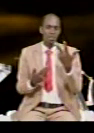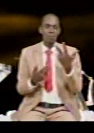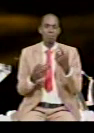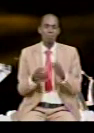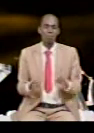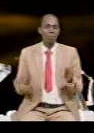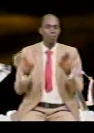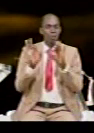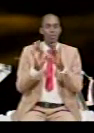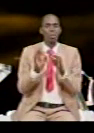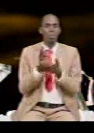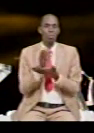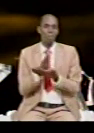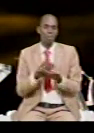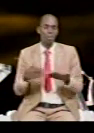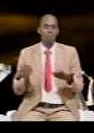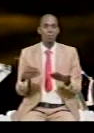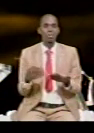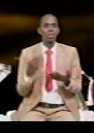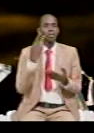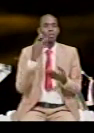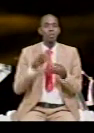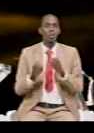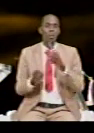aspects. And number one,